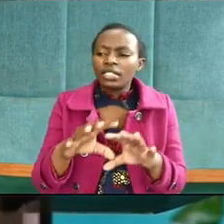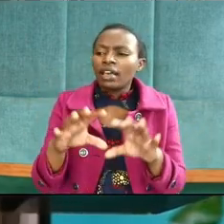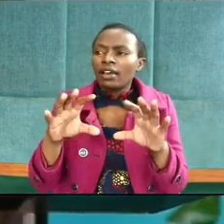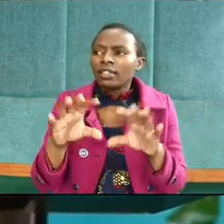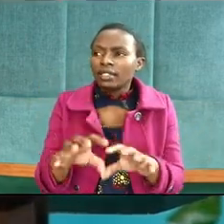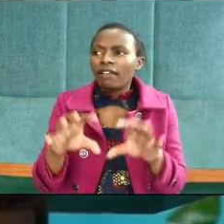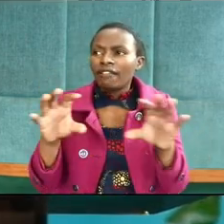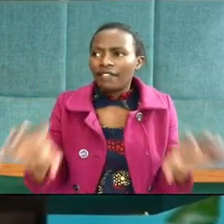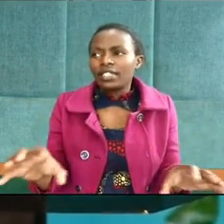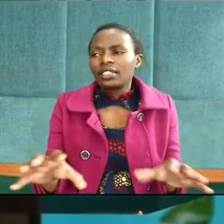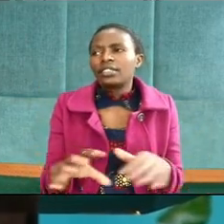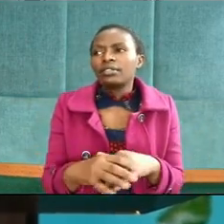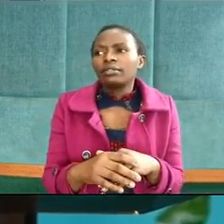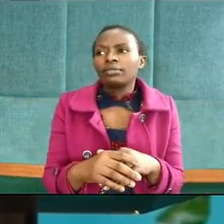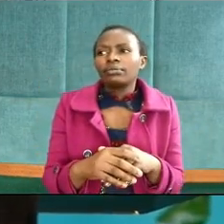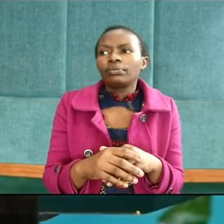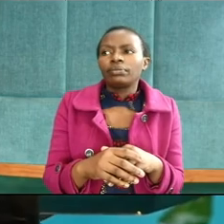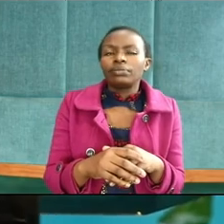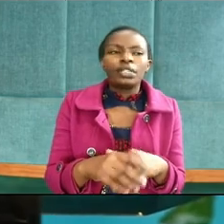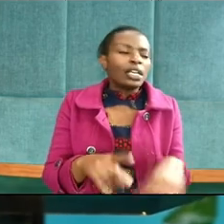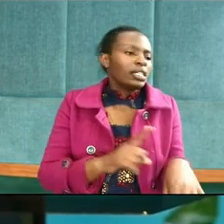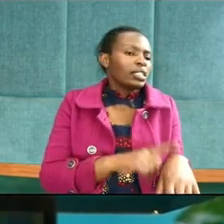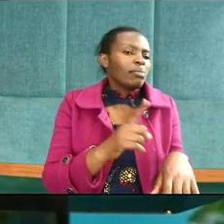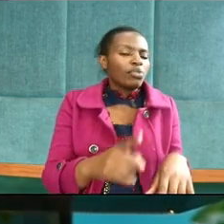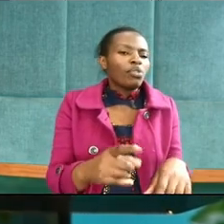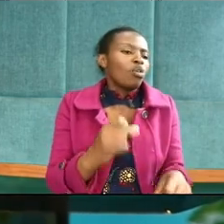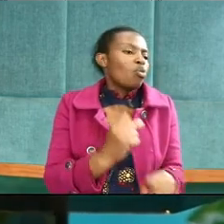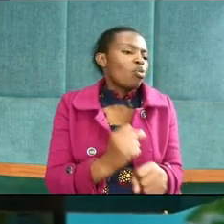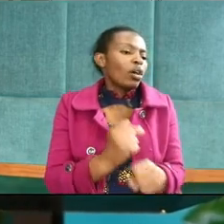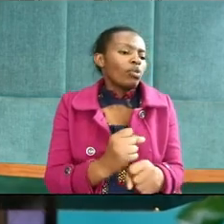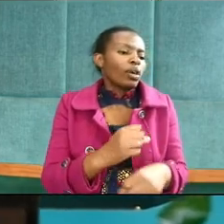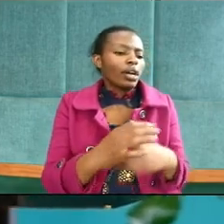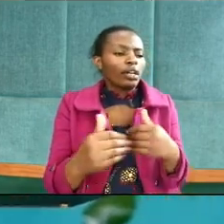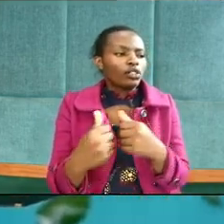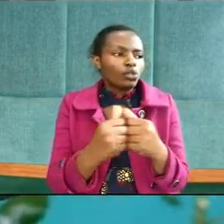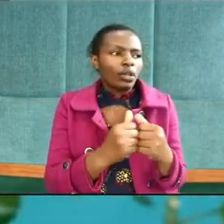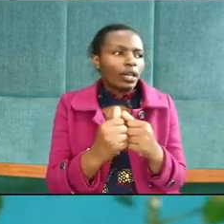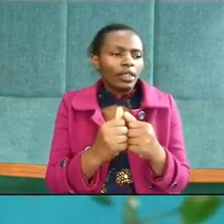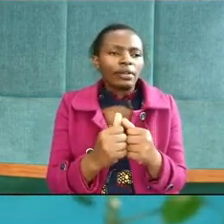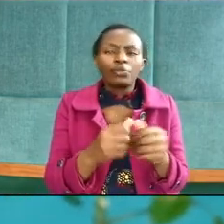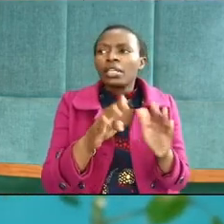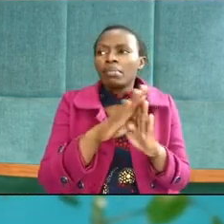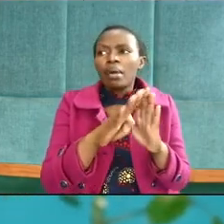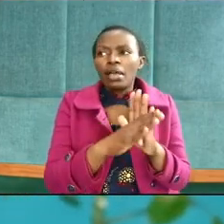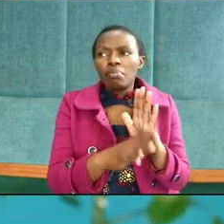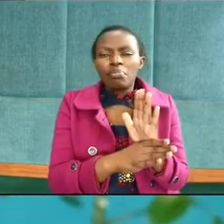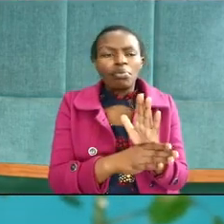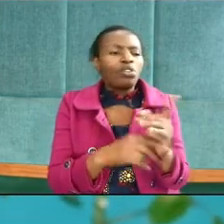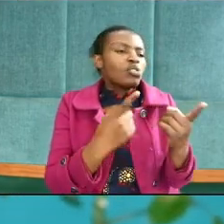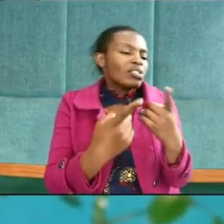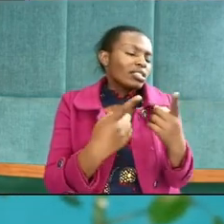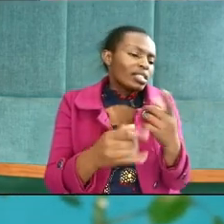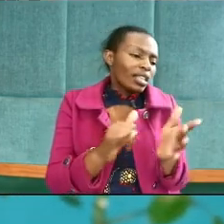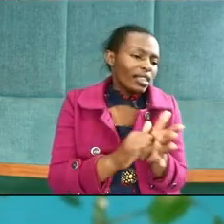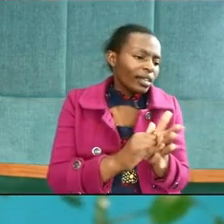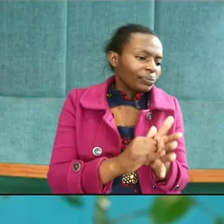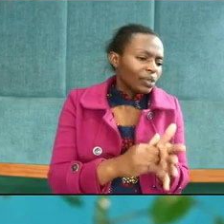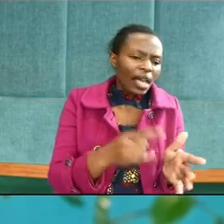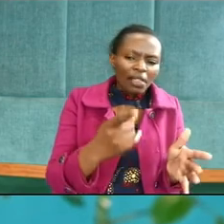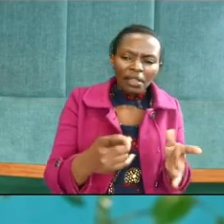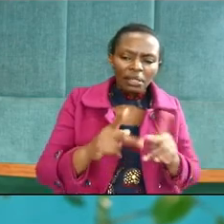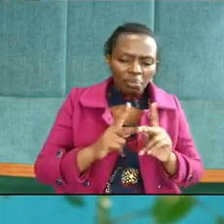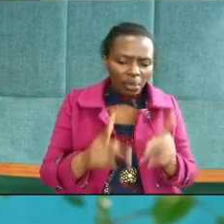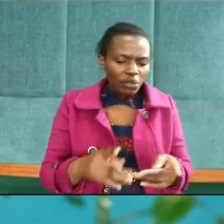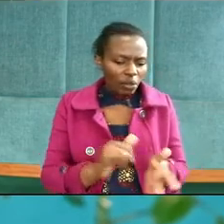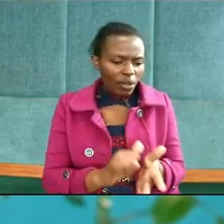are to work together, the Bible says, this person who comes